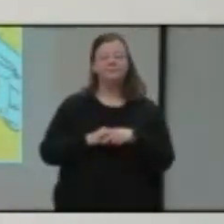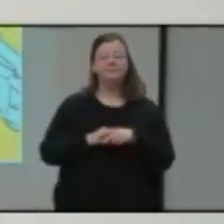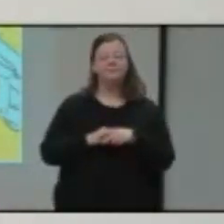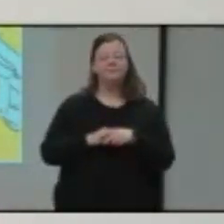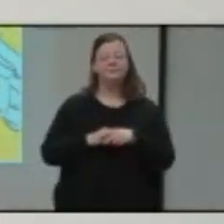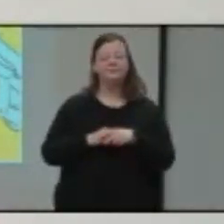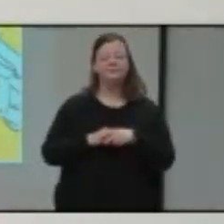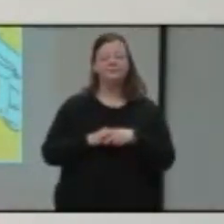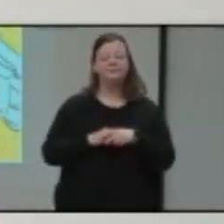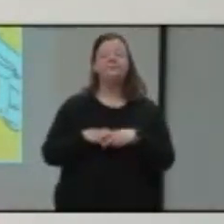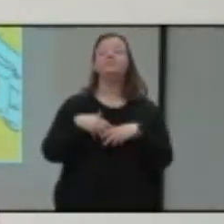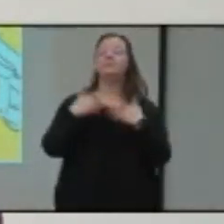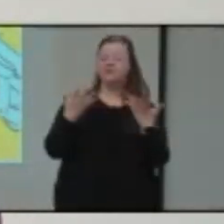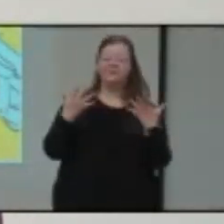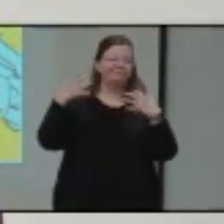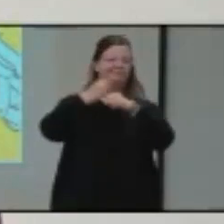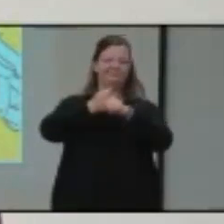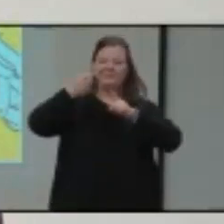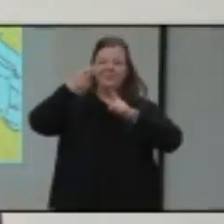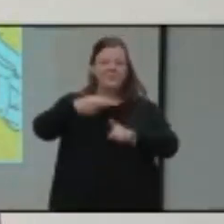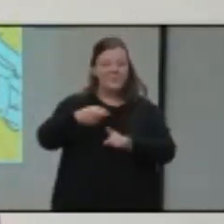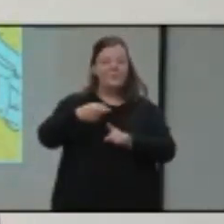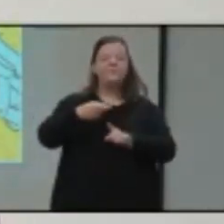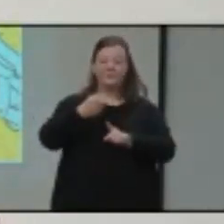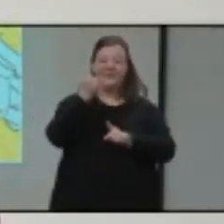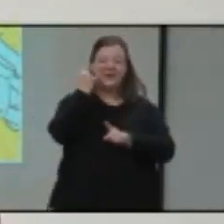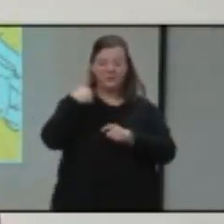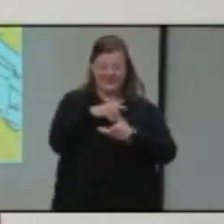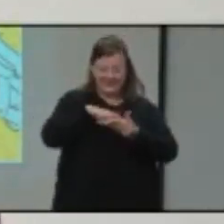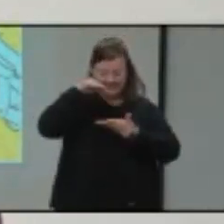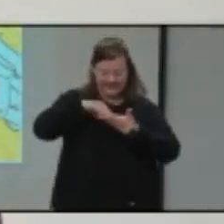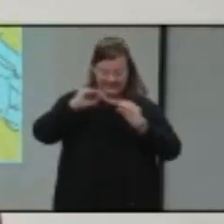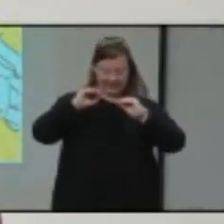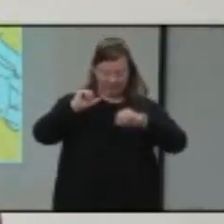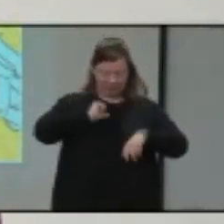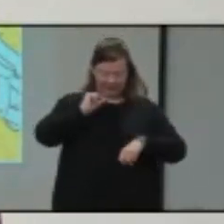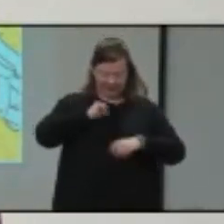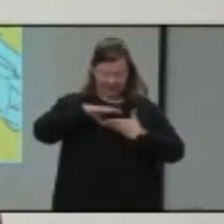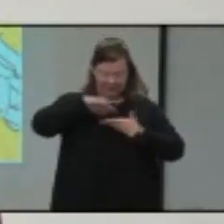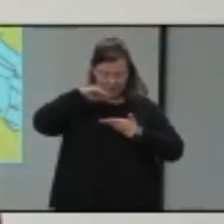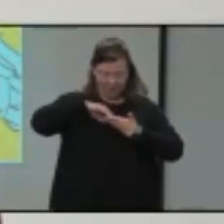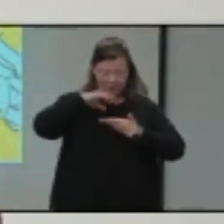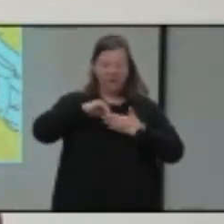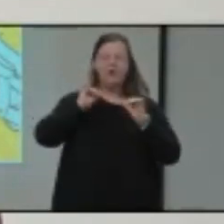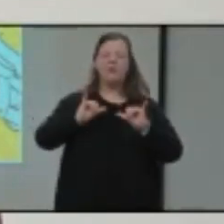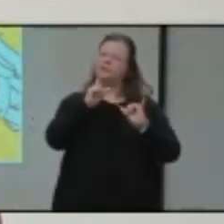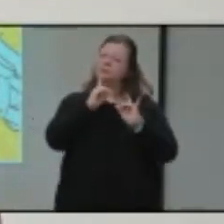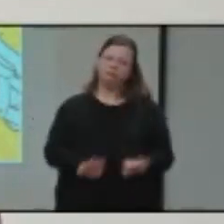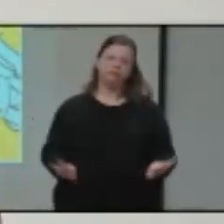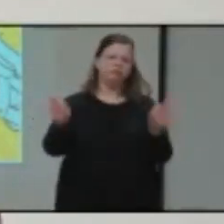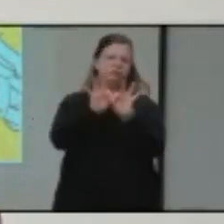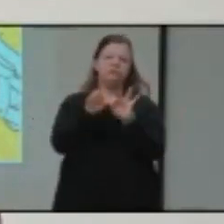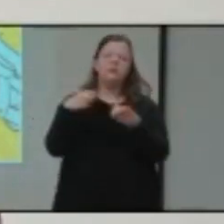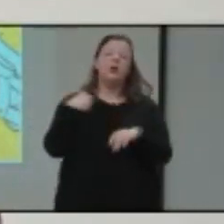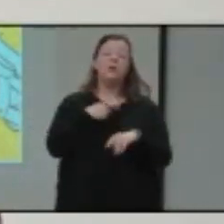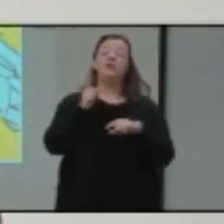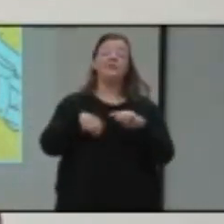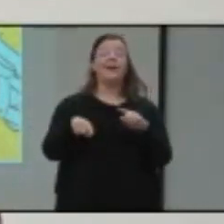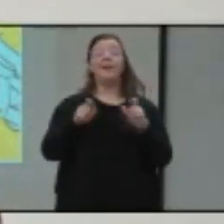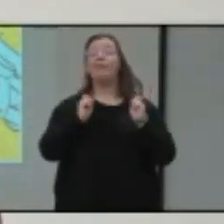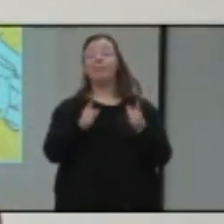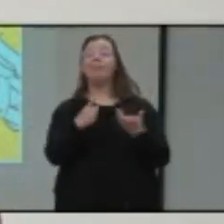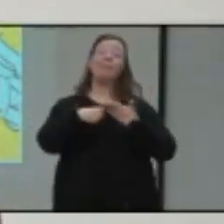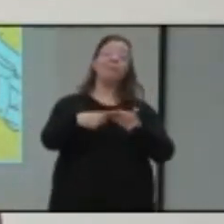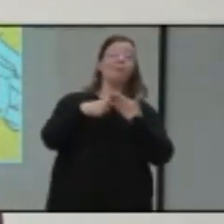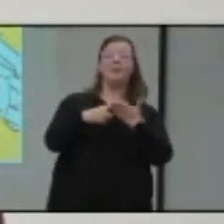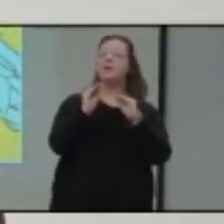So I say all that to say that educating ourselves is so important, and we can't be out here just having discussions and arguments with